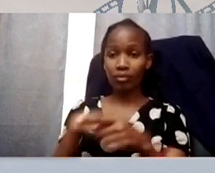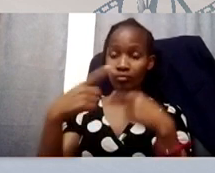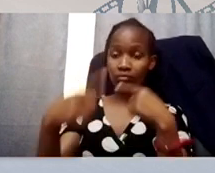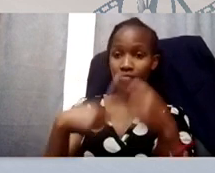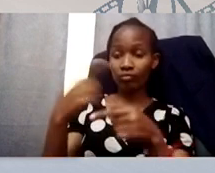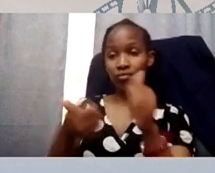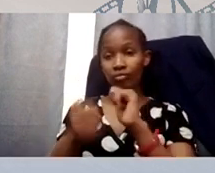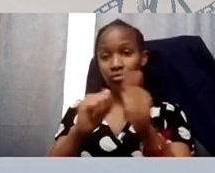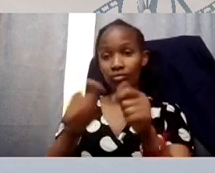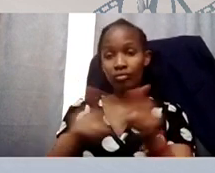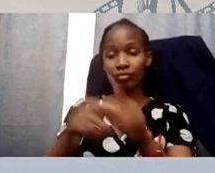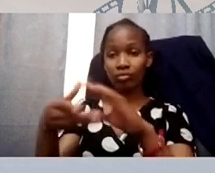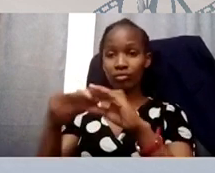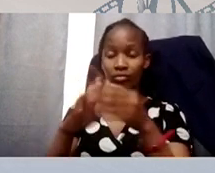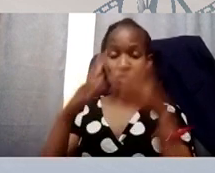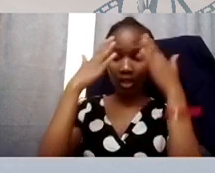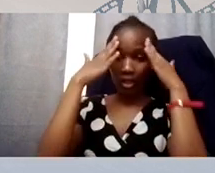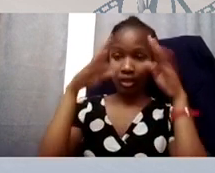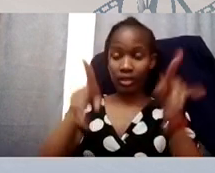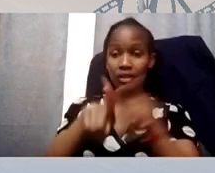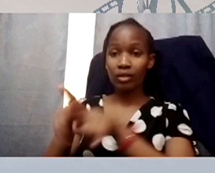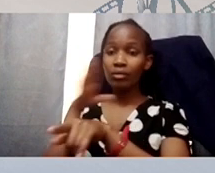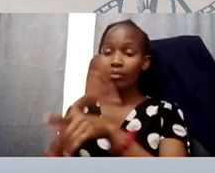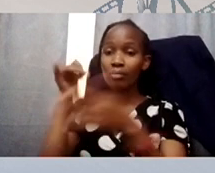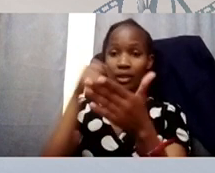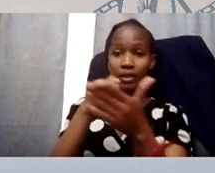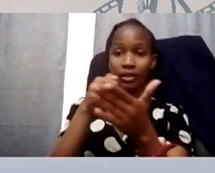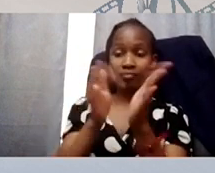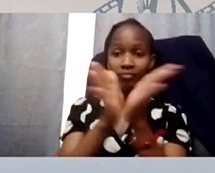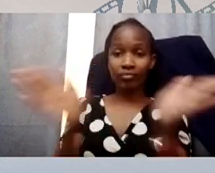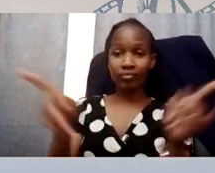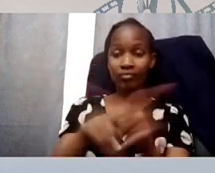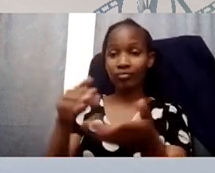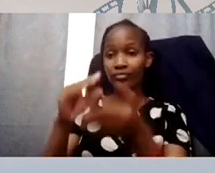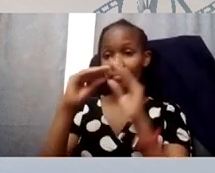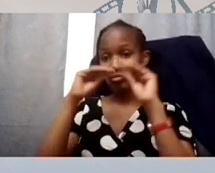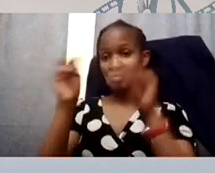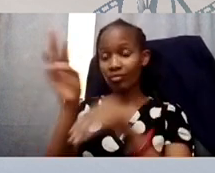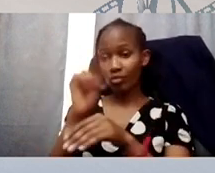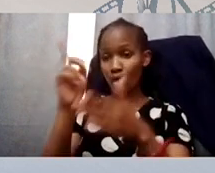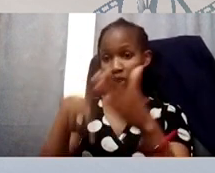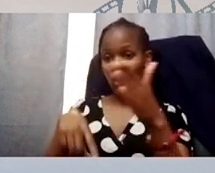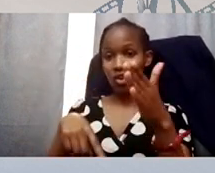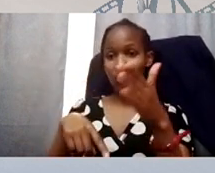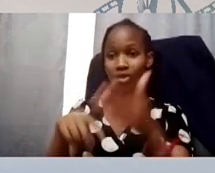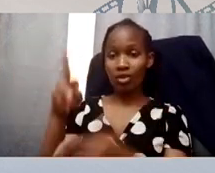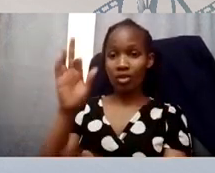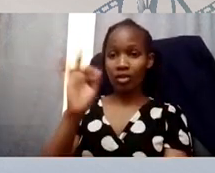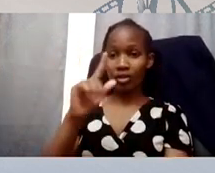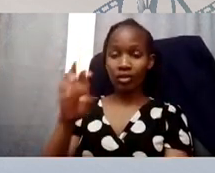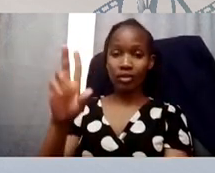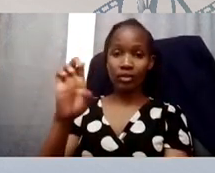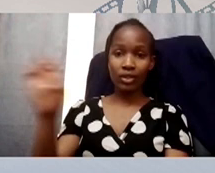create awareness and be able to inform the public as well as educate them on what exactly refugee sports is?